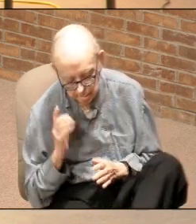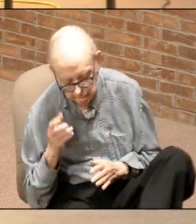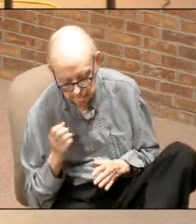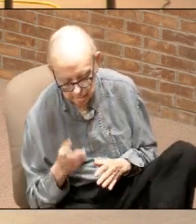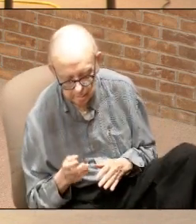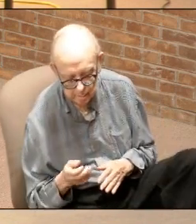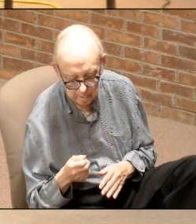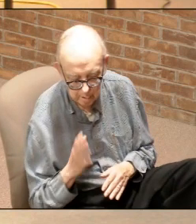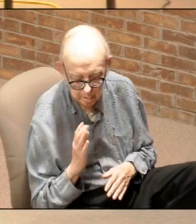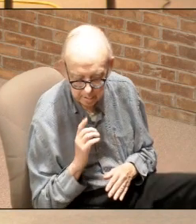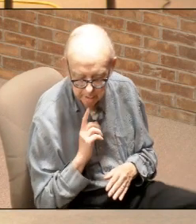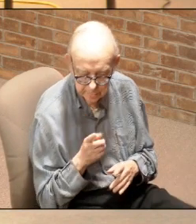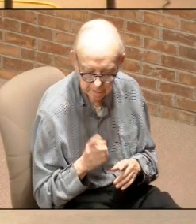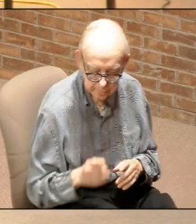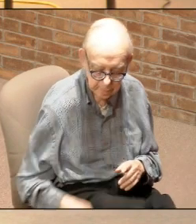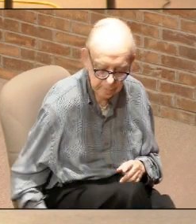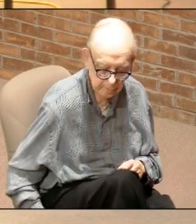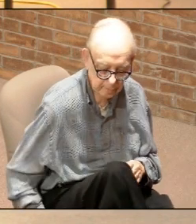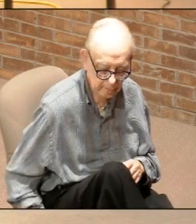listening and god's answering